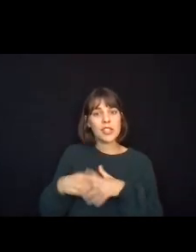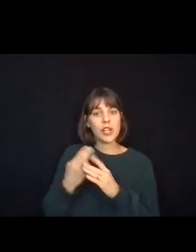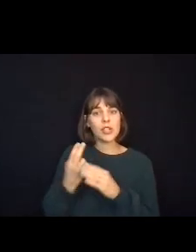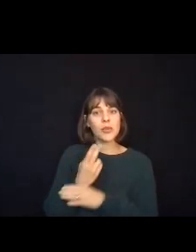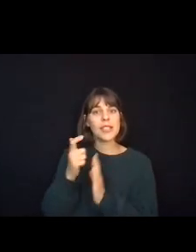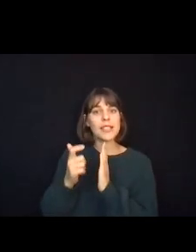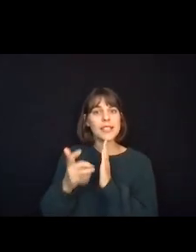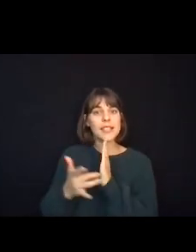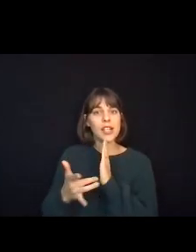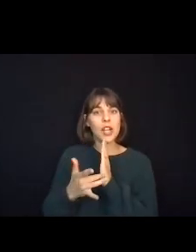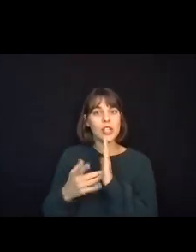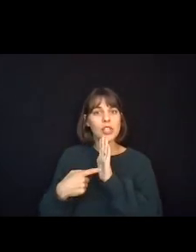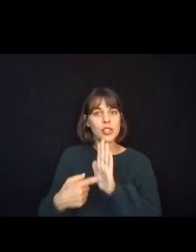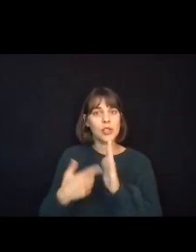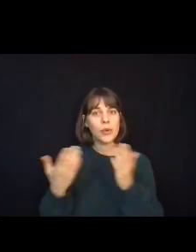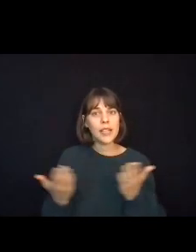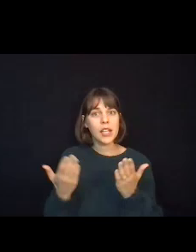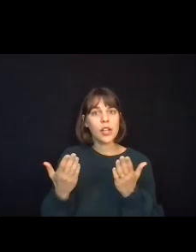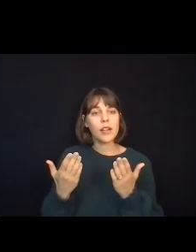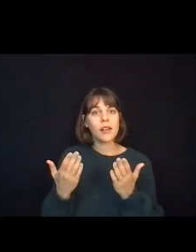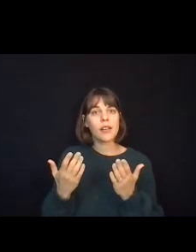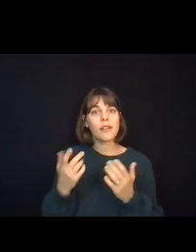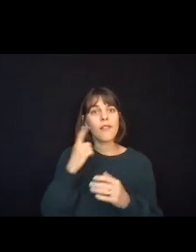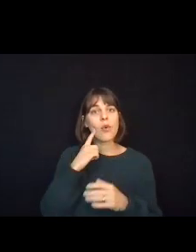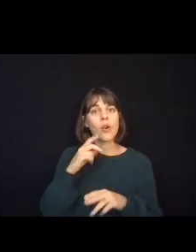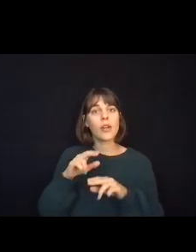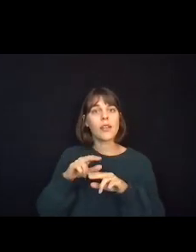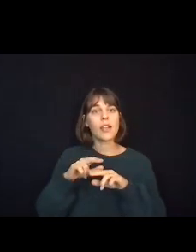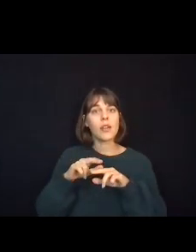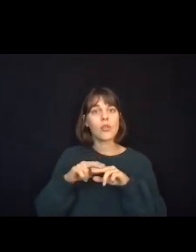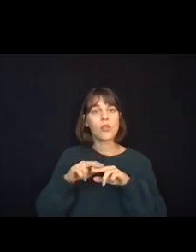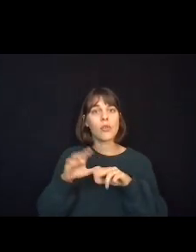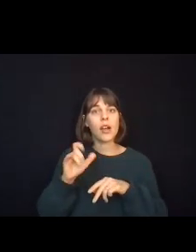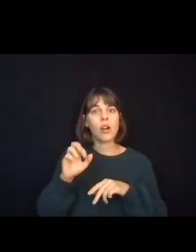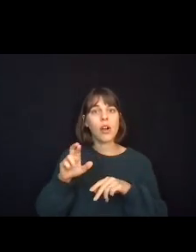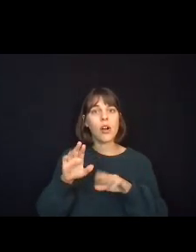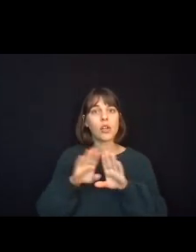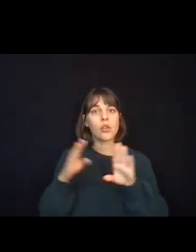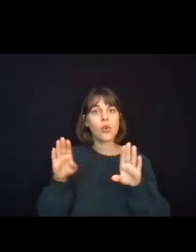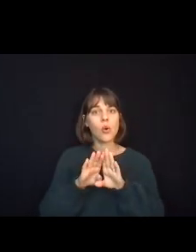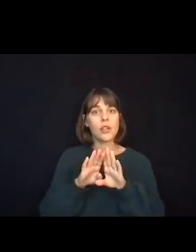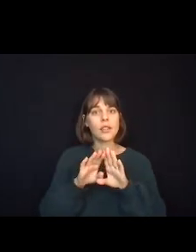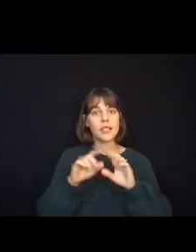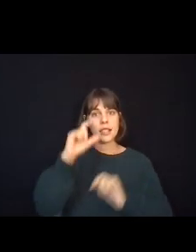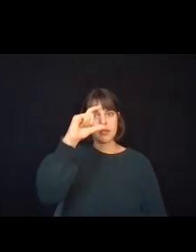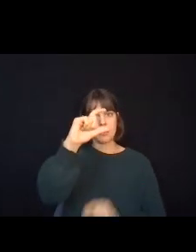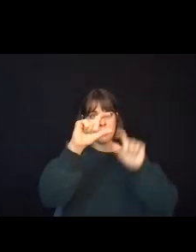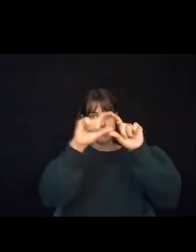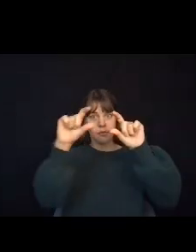here above the rail car doors, on both doors, to count passengers on and off.